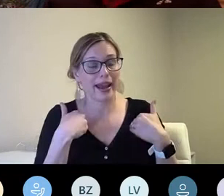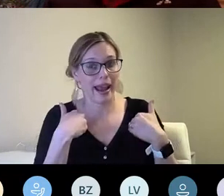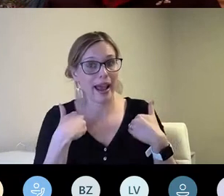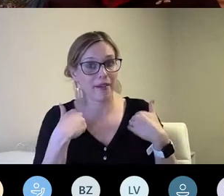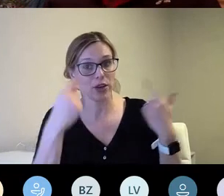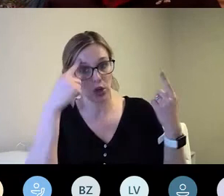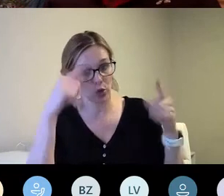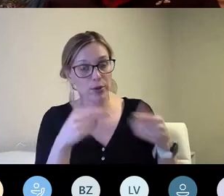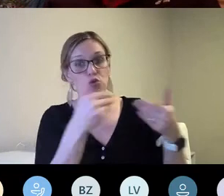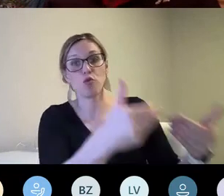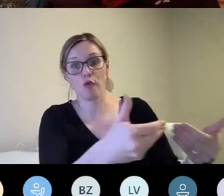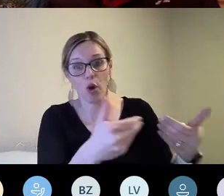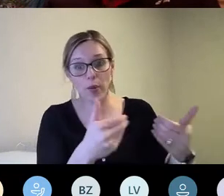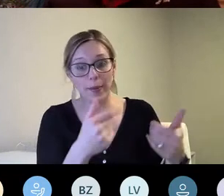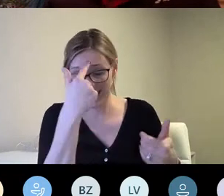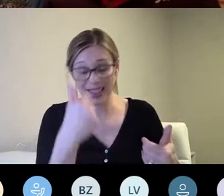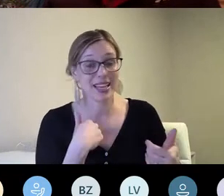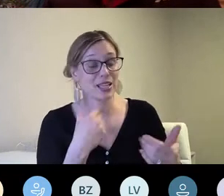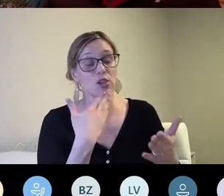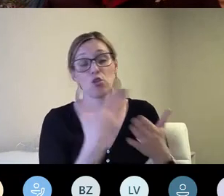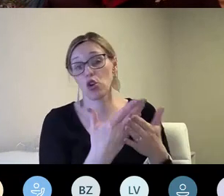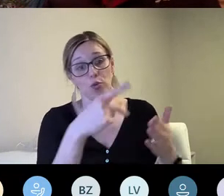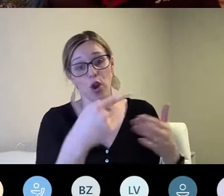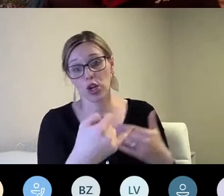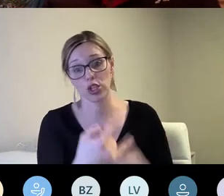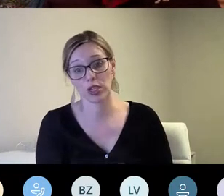forward on it, because I think it's a great project. So